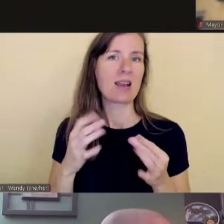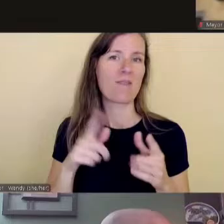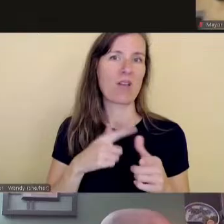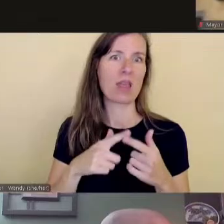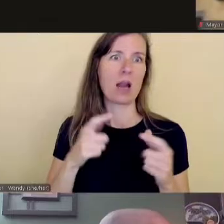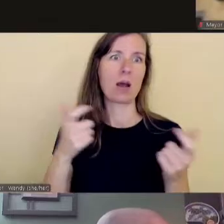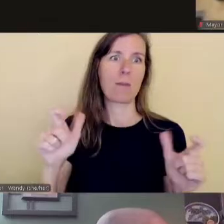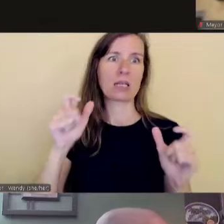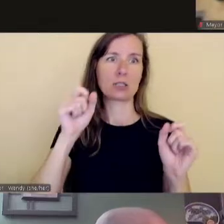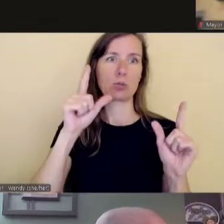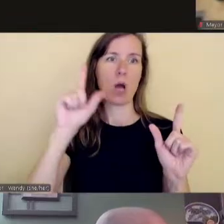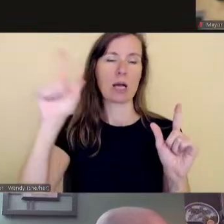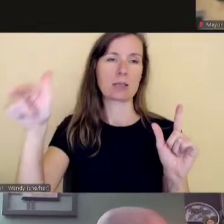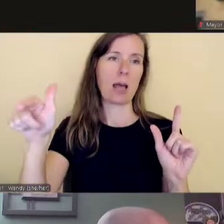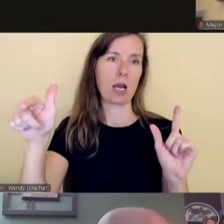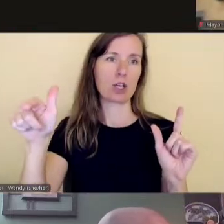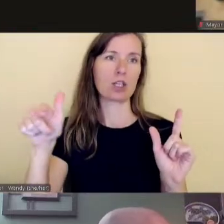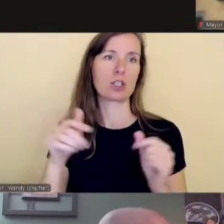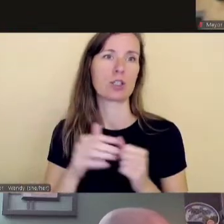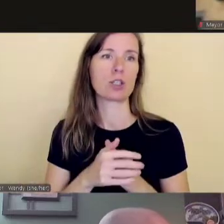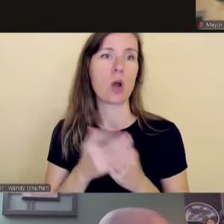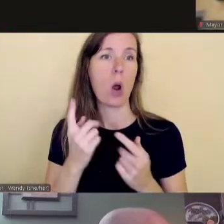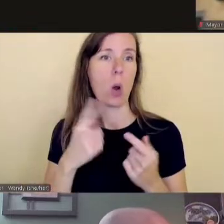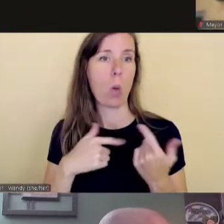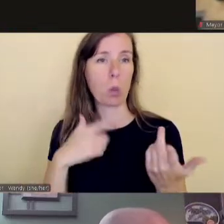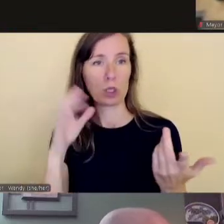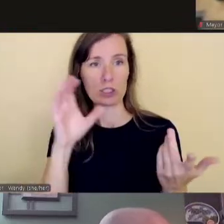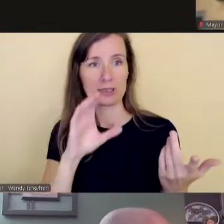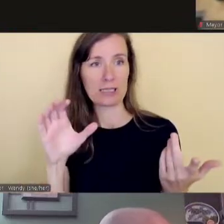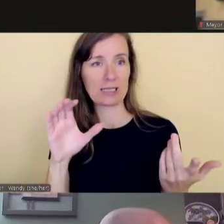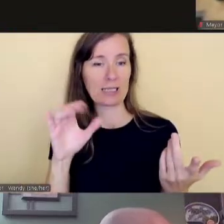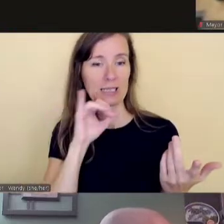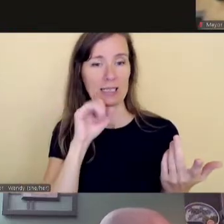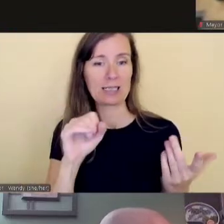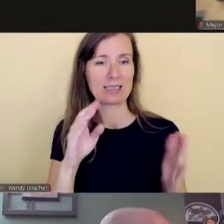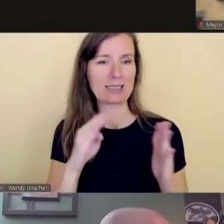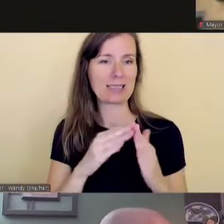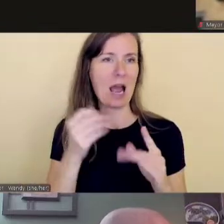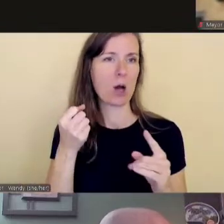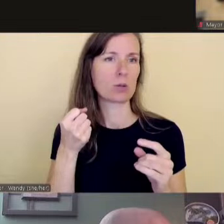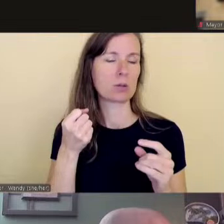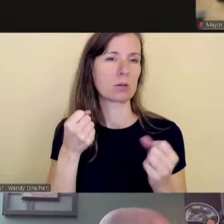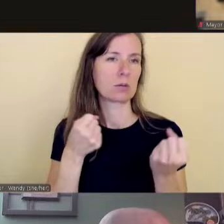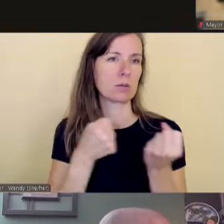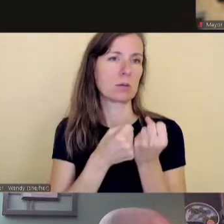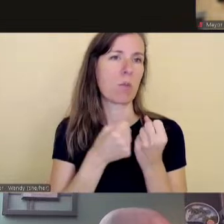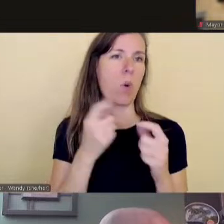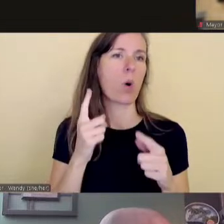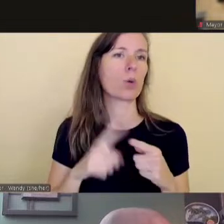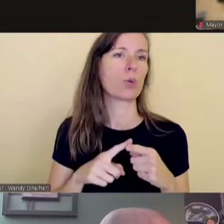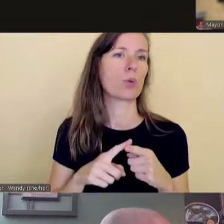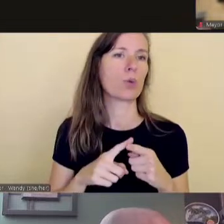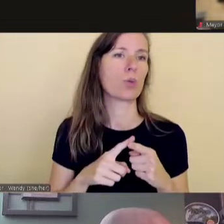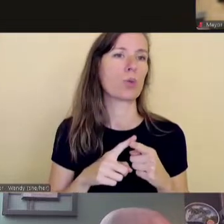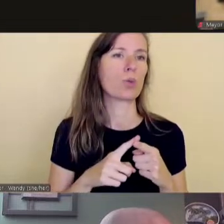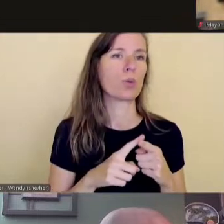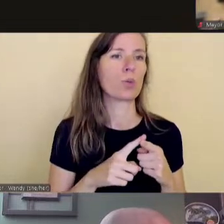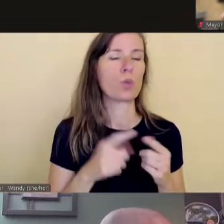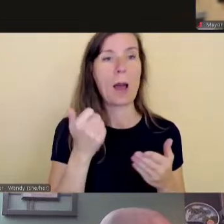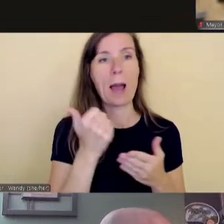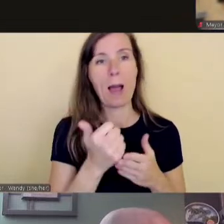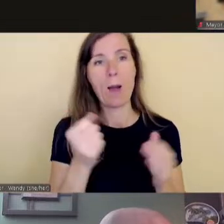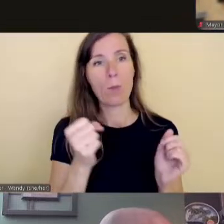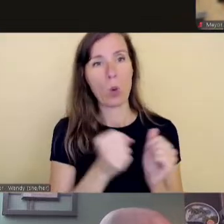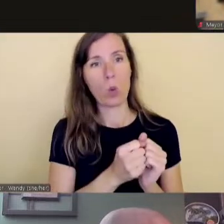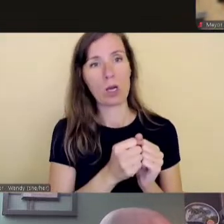later. And really what we're seeking is the town's support to help with